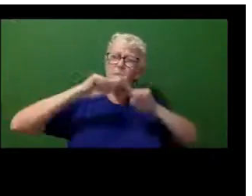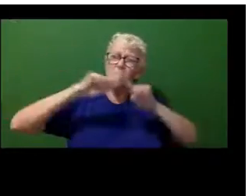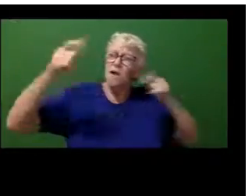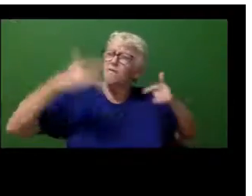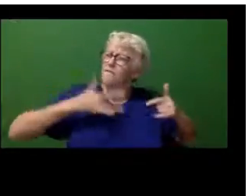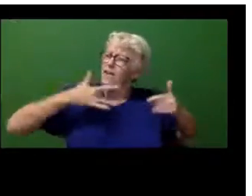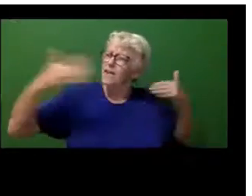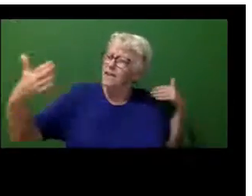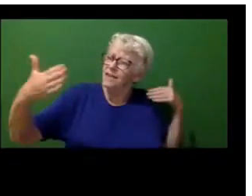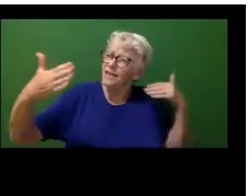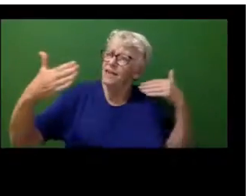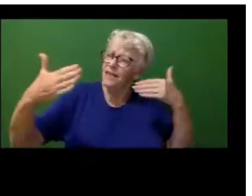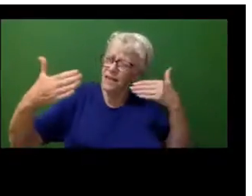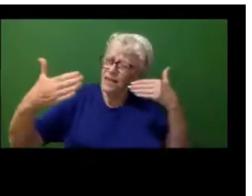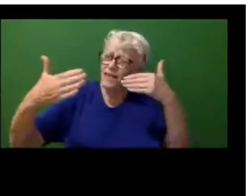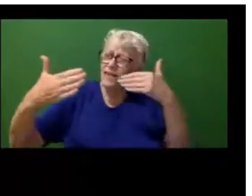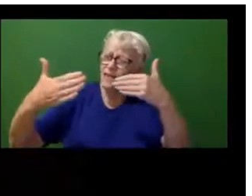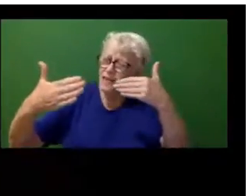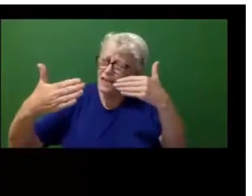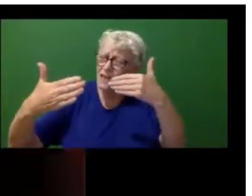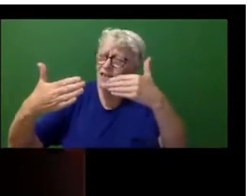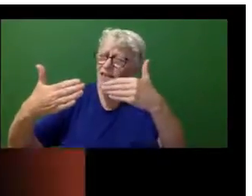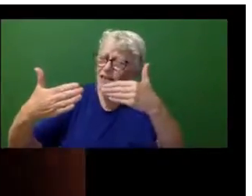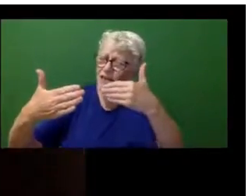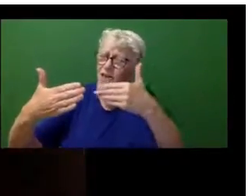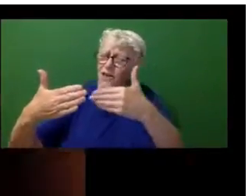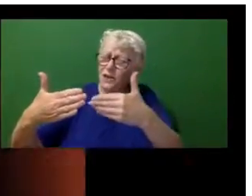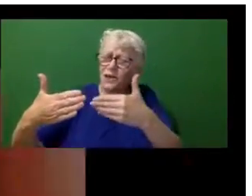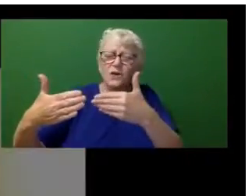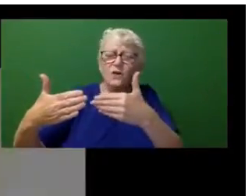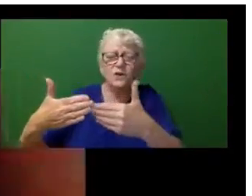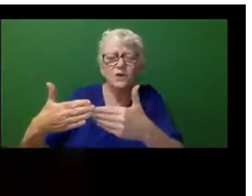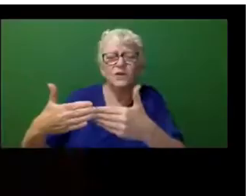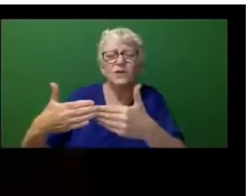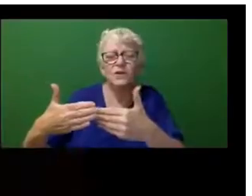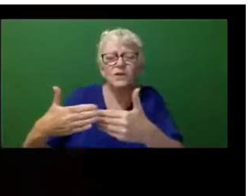far apart and yet so